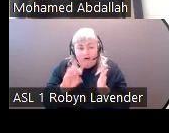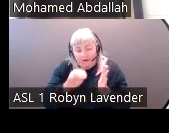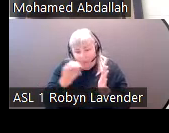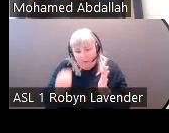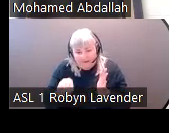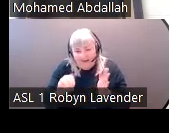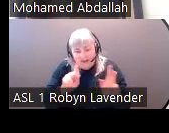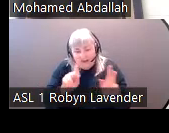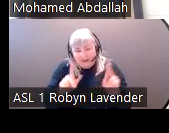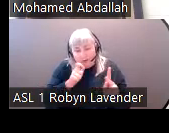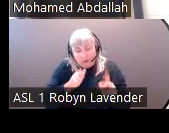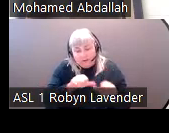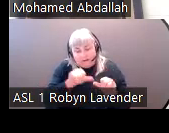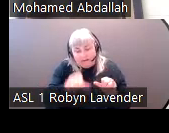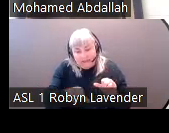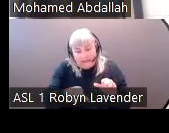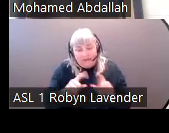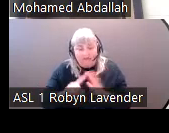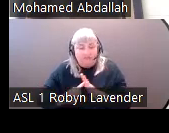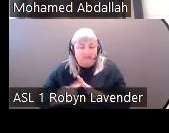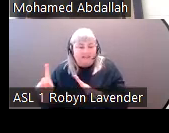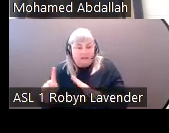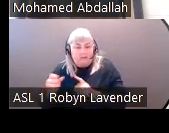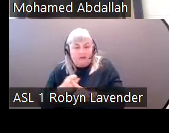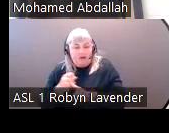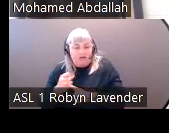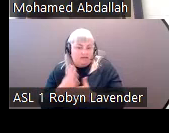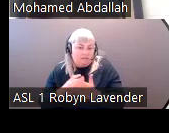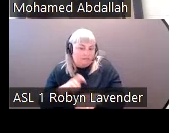individuals that are staying there escaped violence at some point and ended up with us.